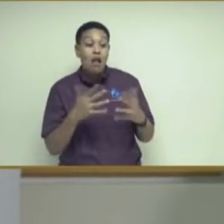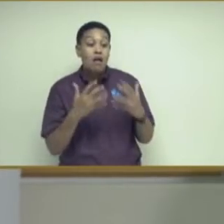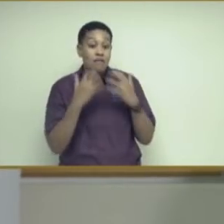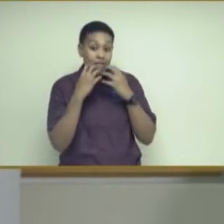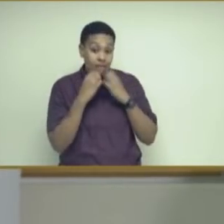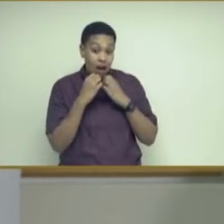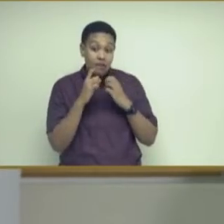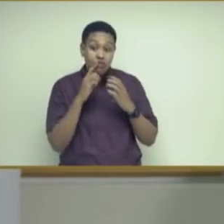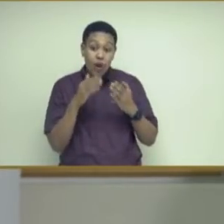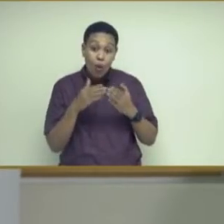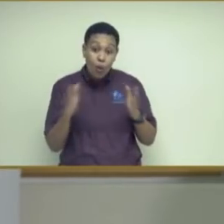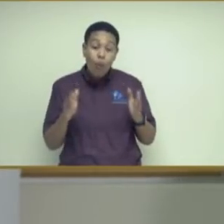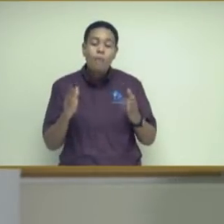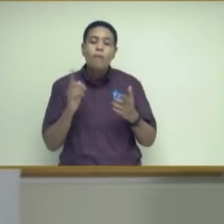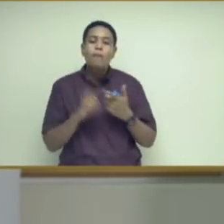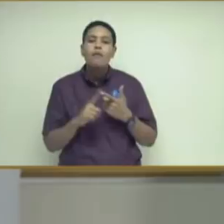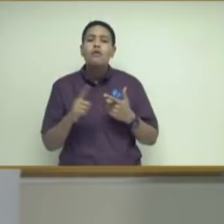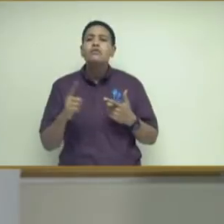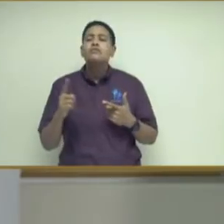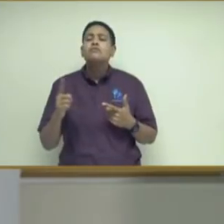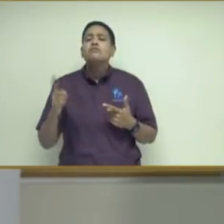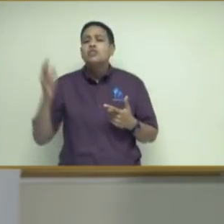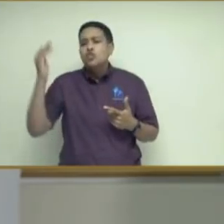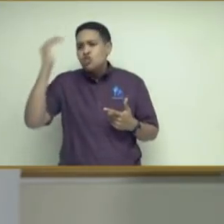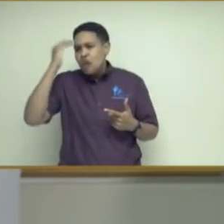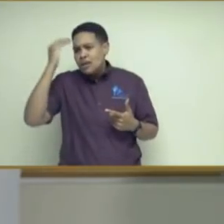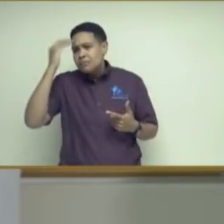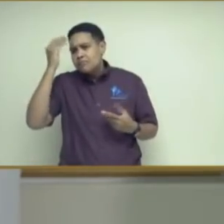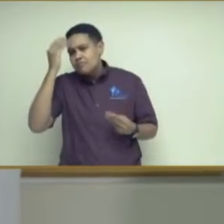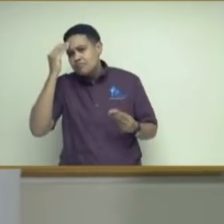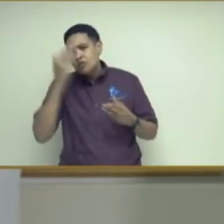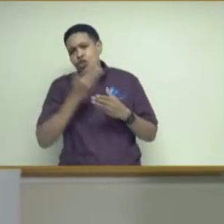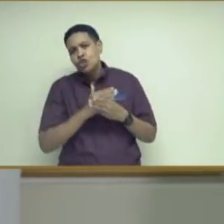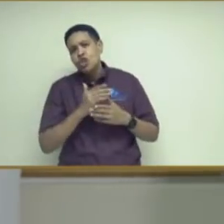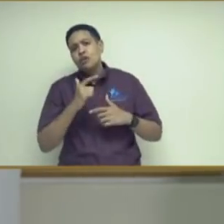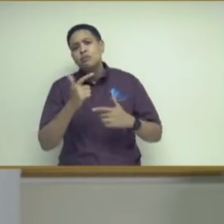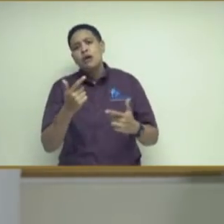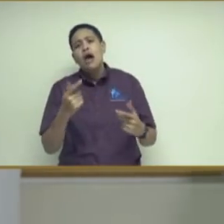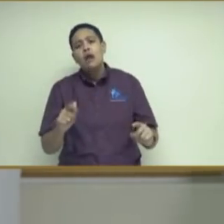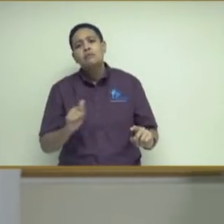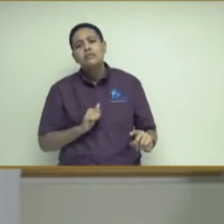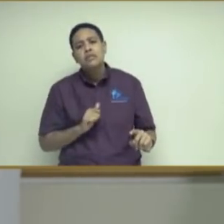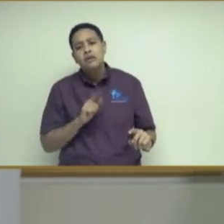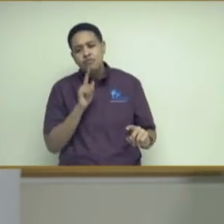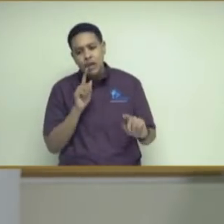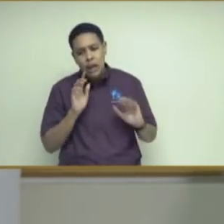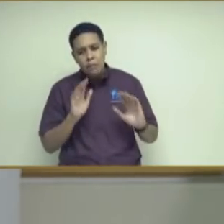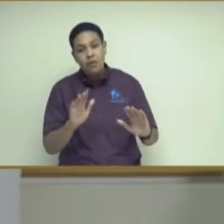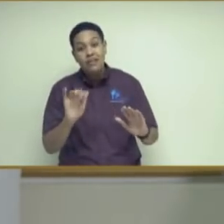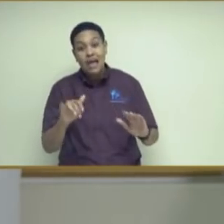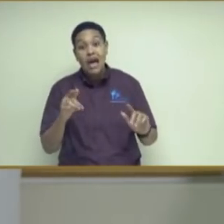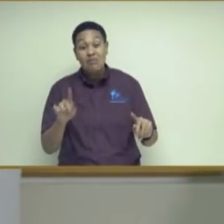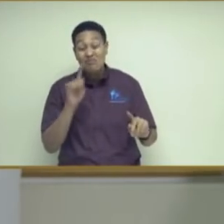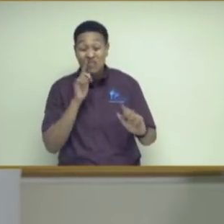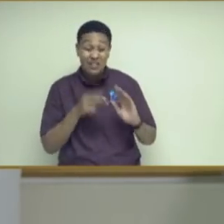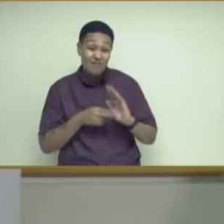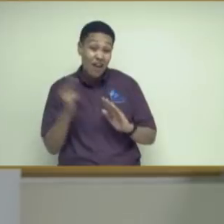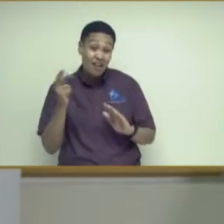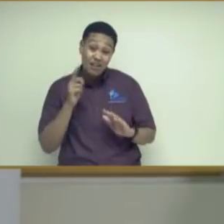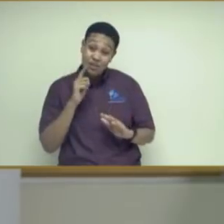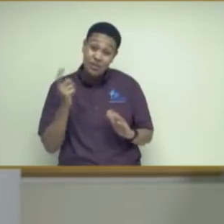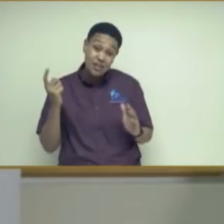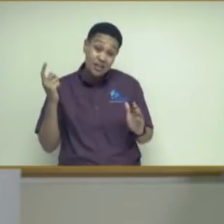being as open and as transparent as possible. And I have pushed for that, and frankly speaking,